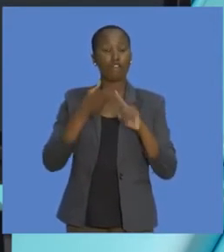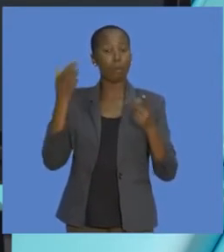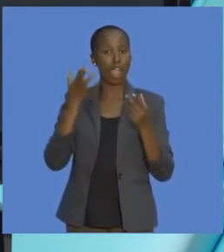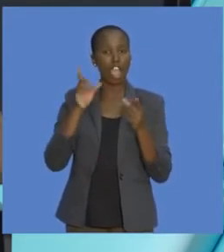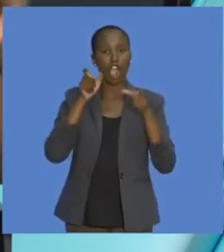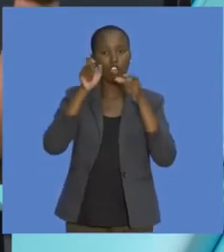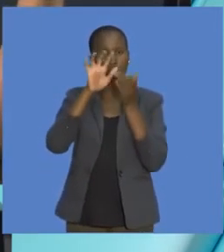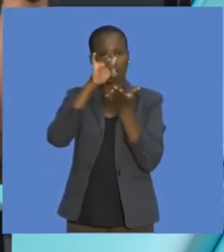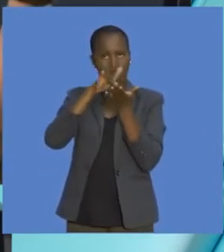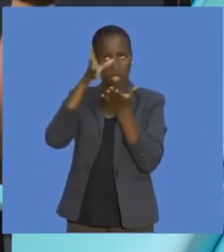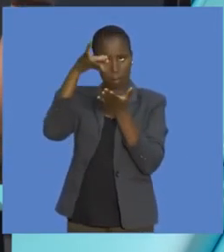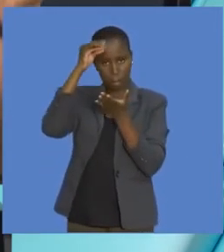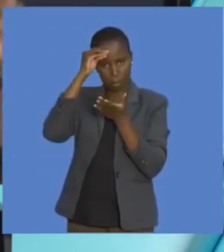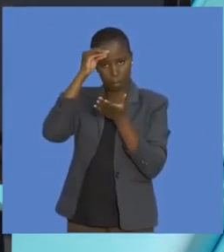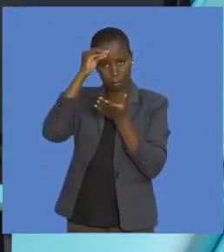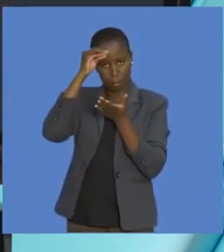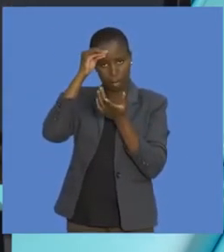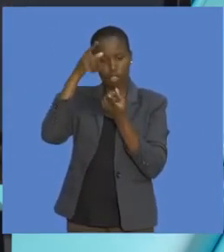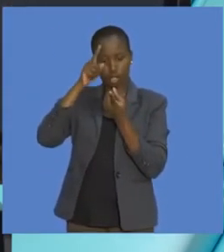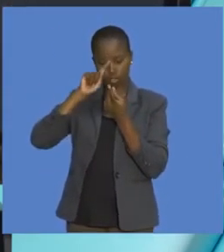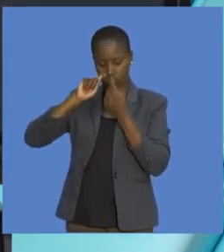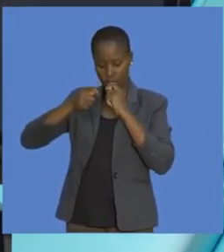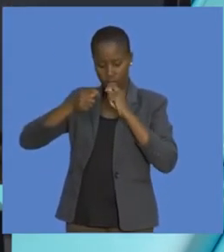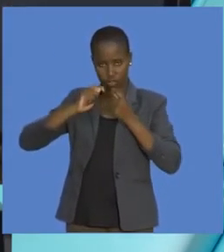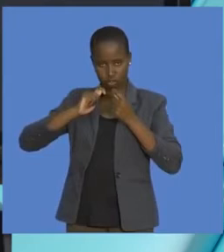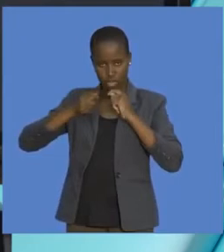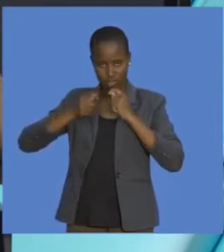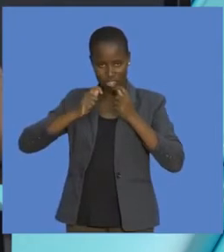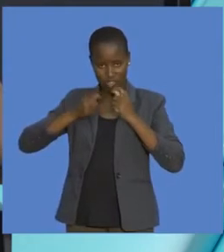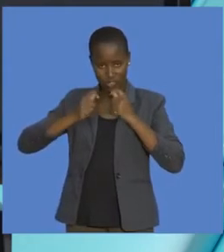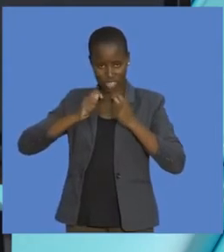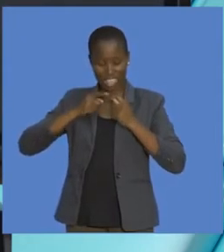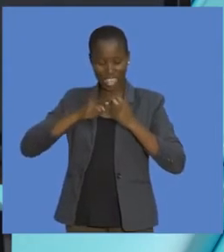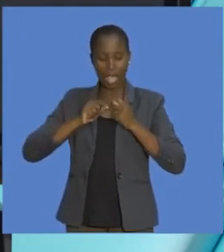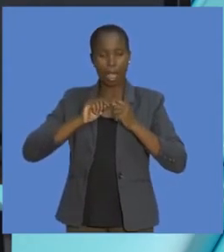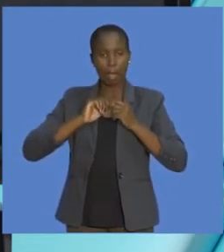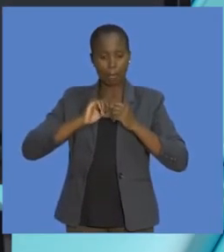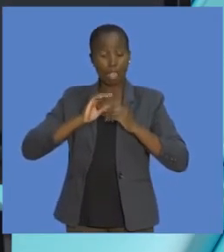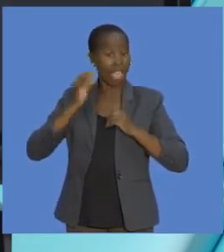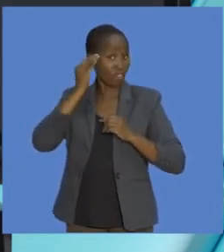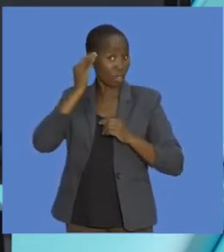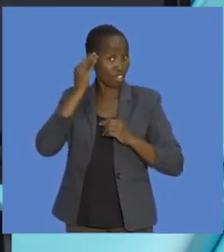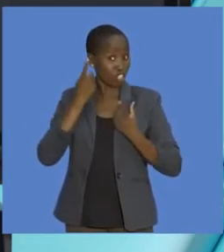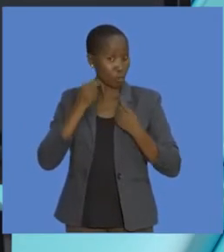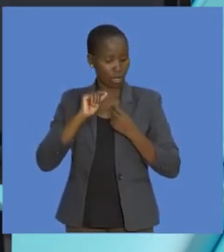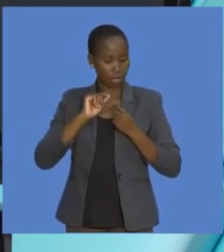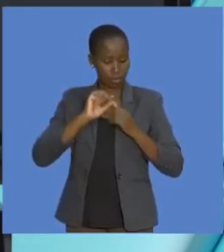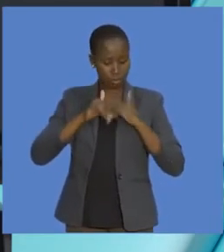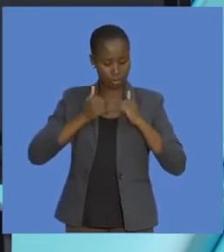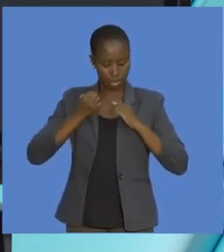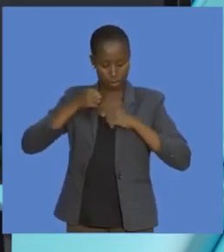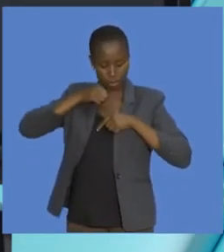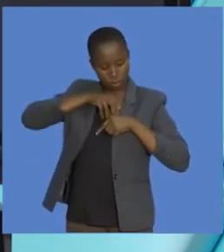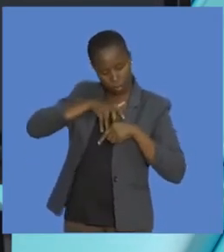as a change from the norm. The control center will then process that information and it'll send an impulse to